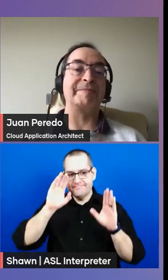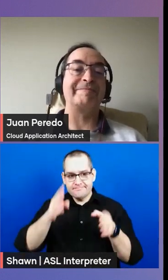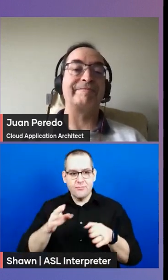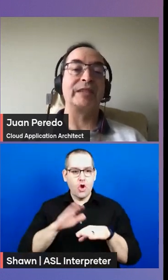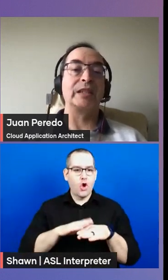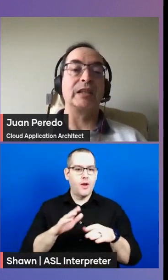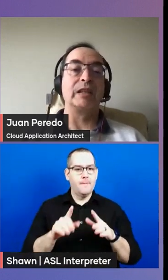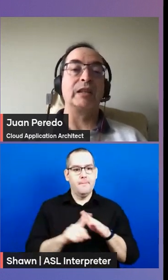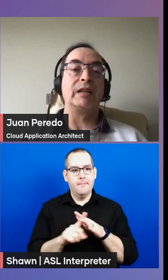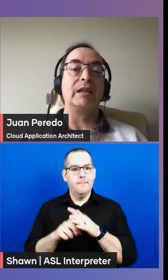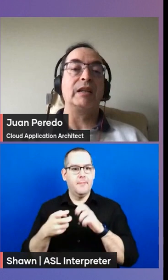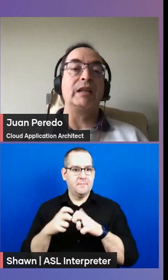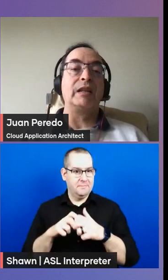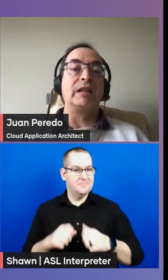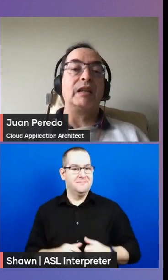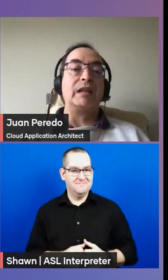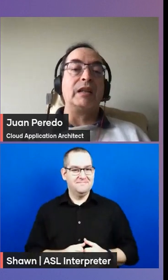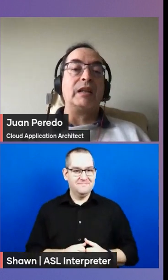problems.